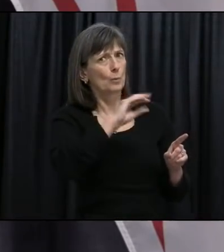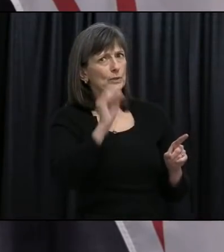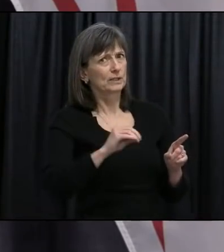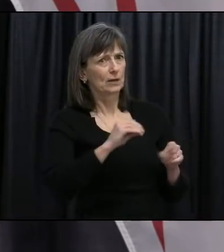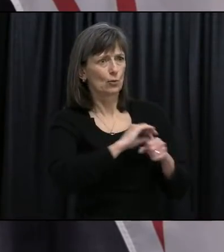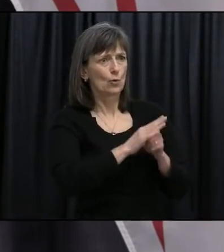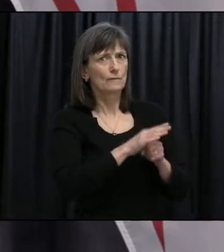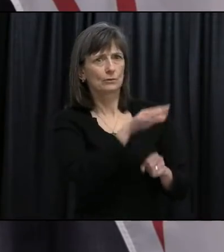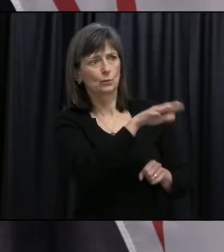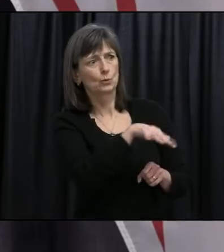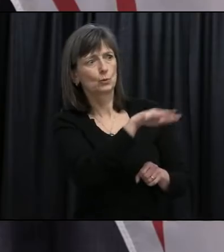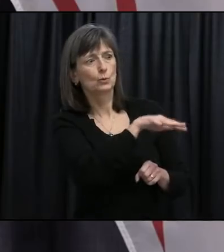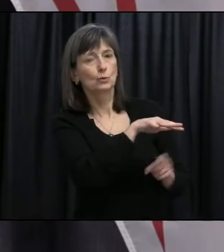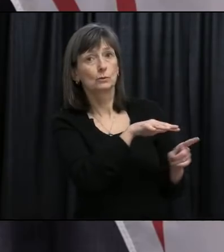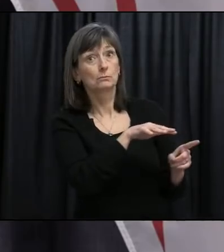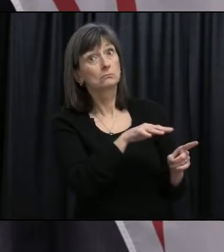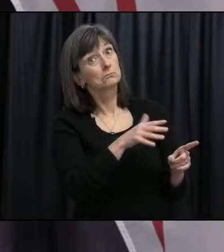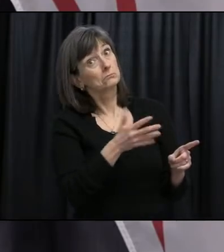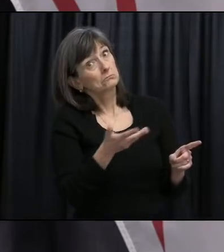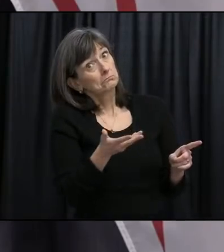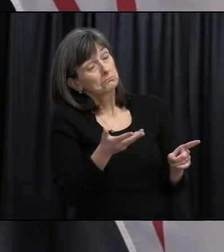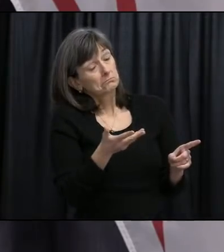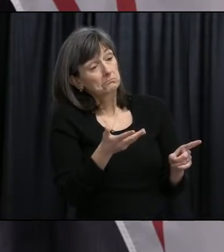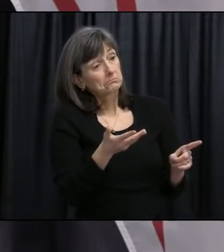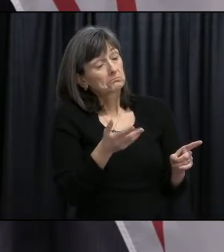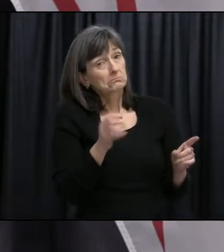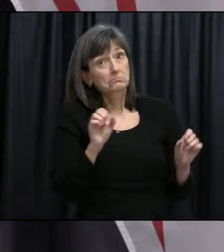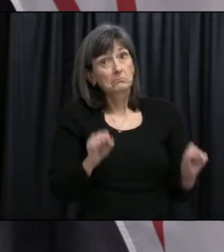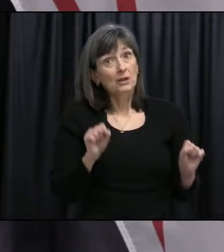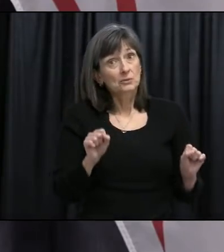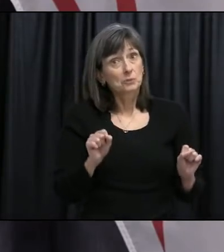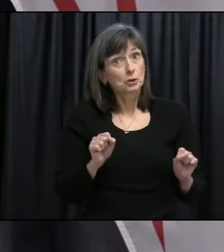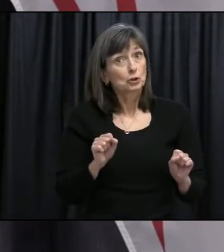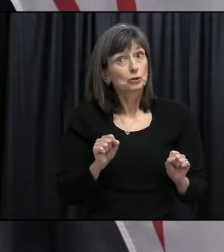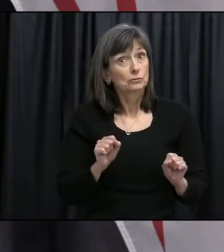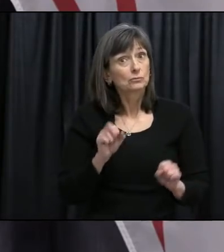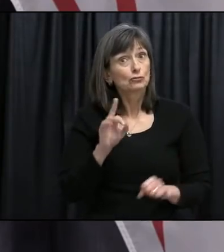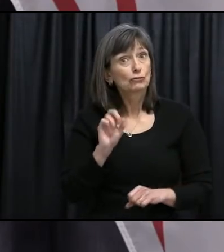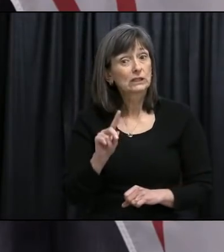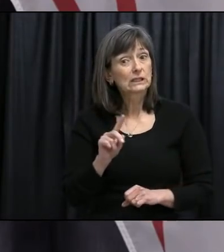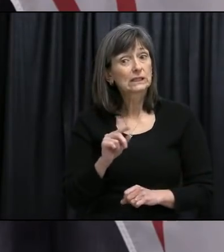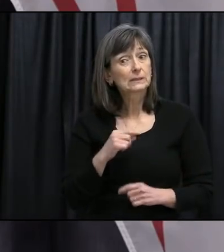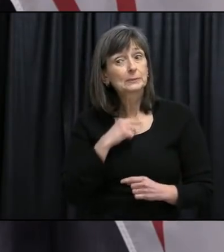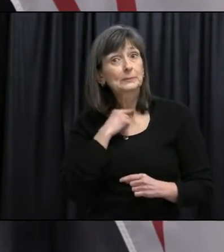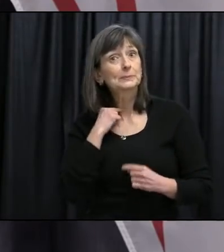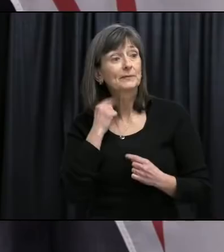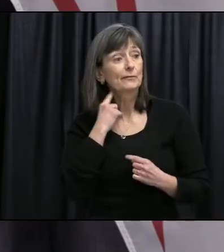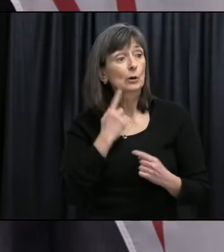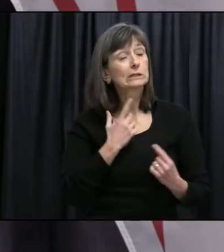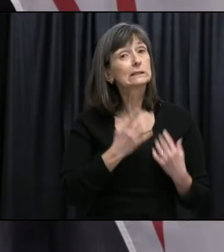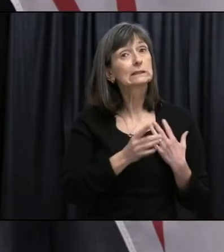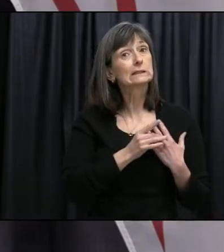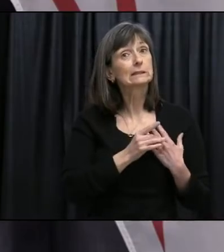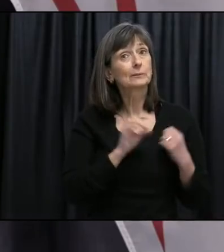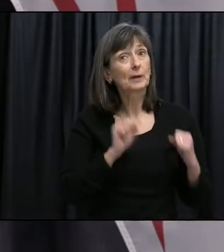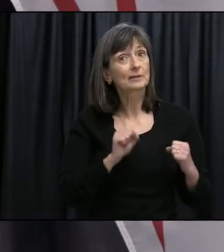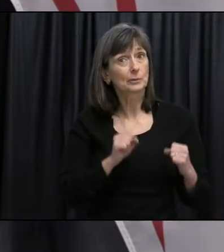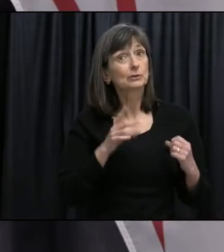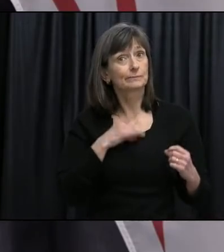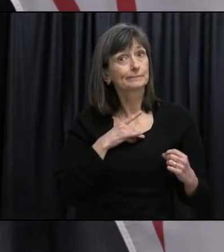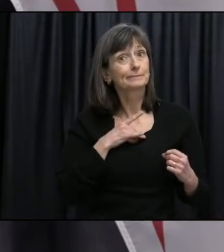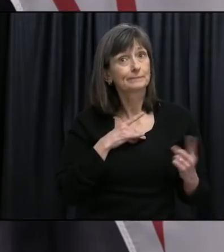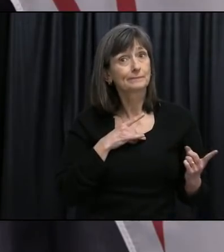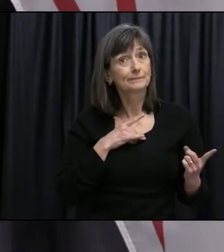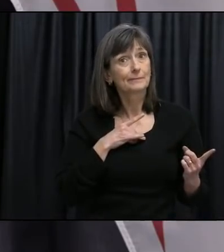of disease, then you are putting yourself at increased risk. So certainly your risk